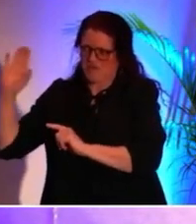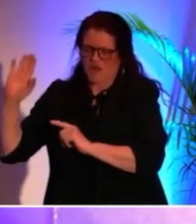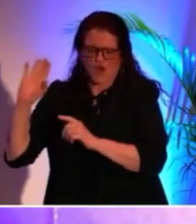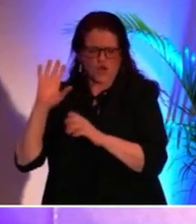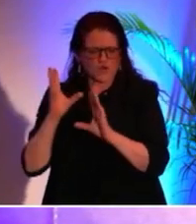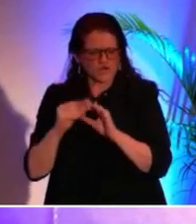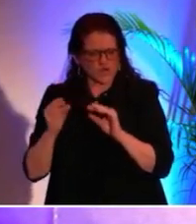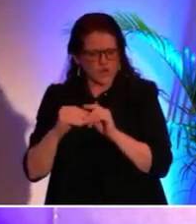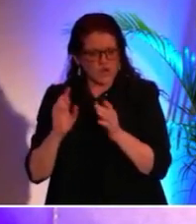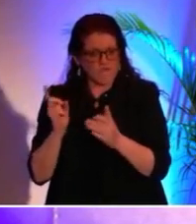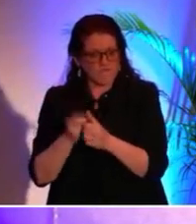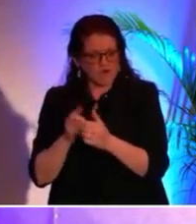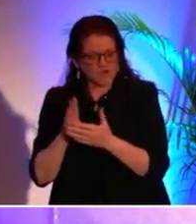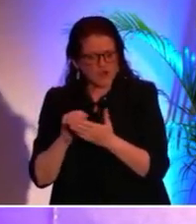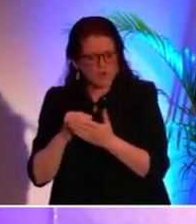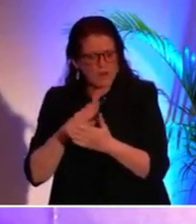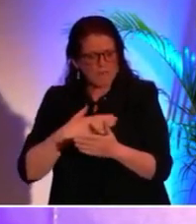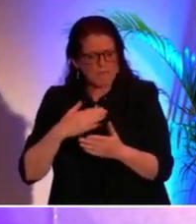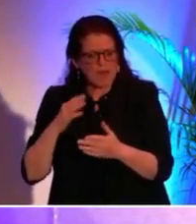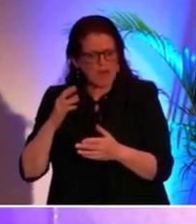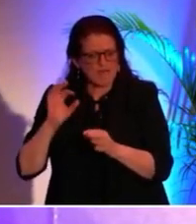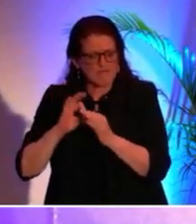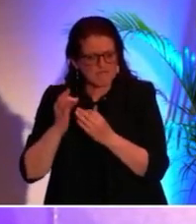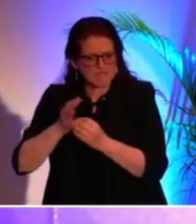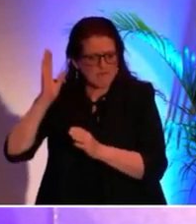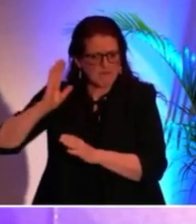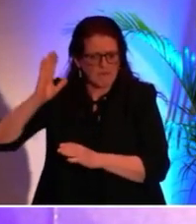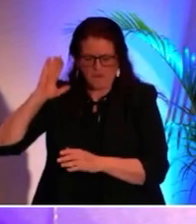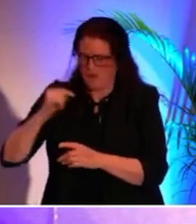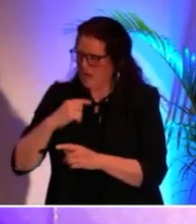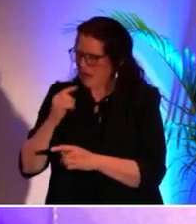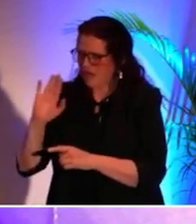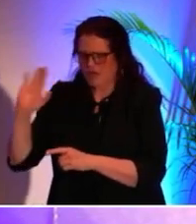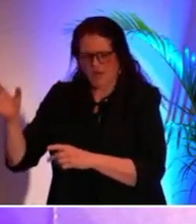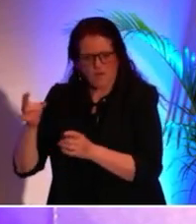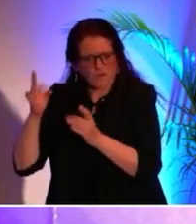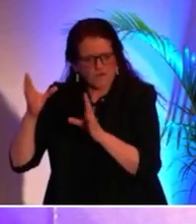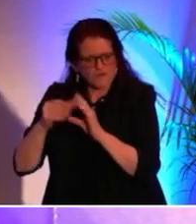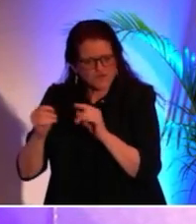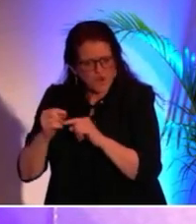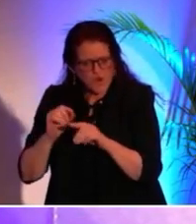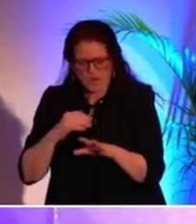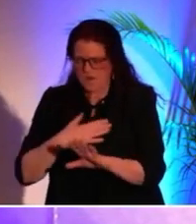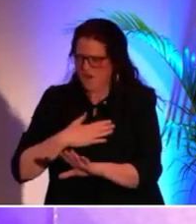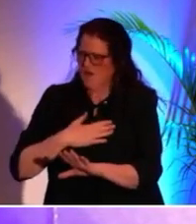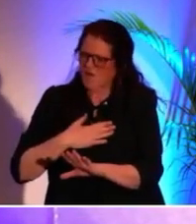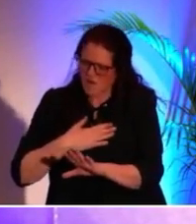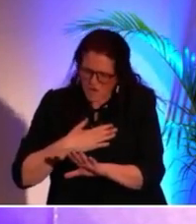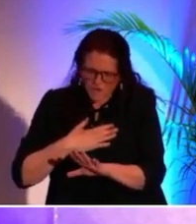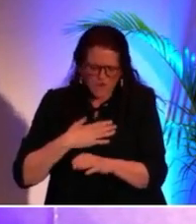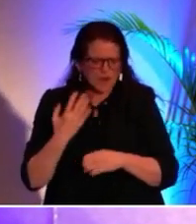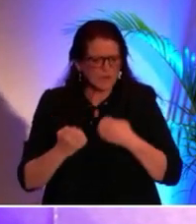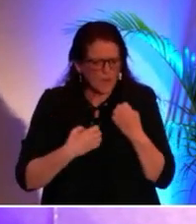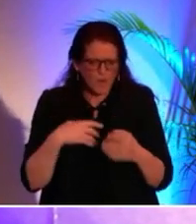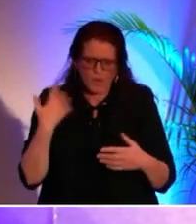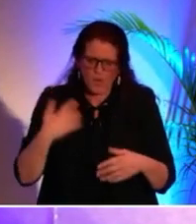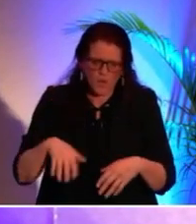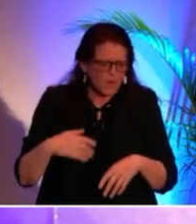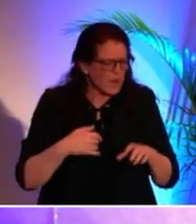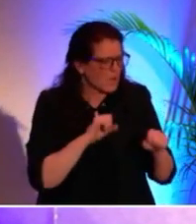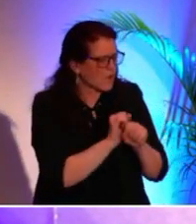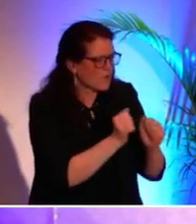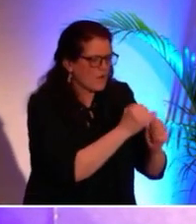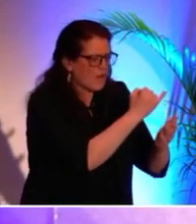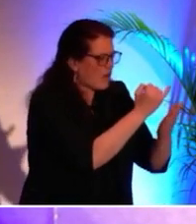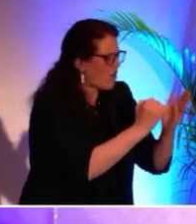first learning about them and then telling those stories and working with other artists in the community, that, you